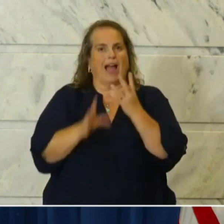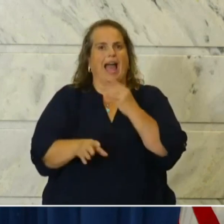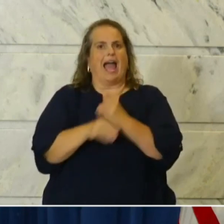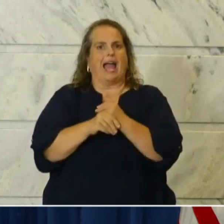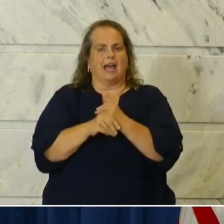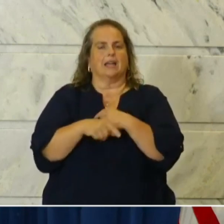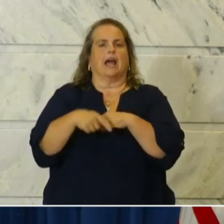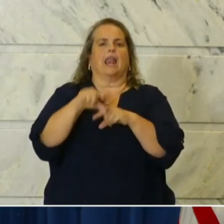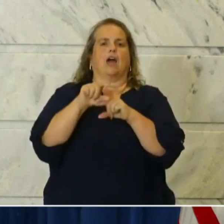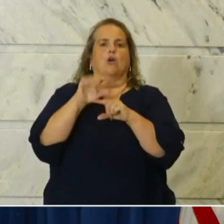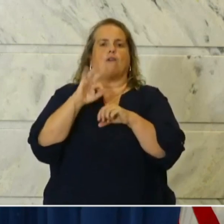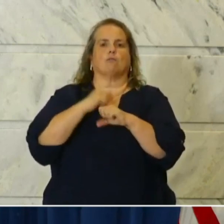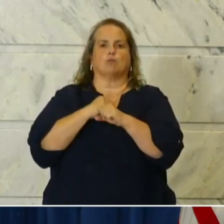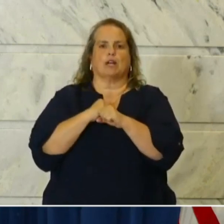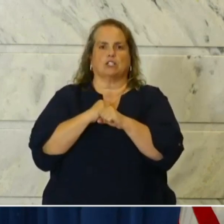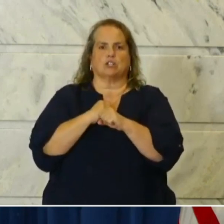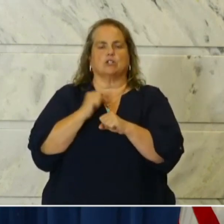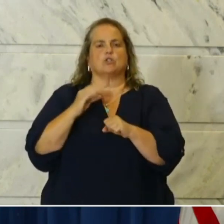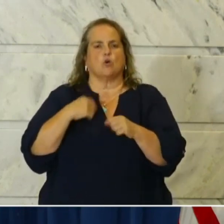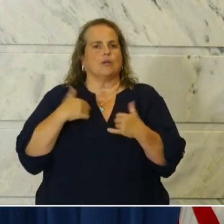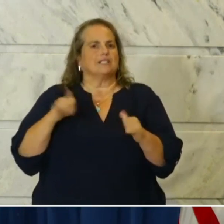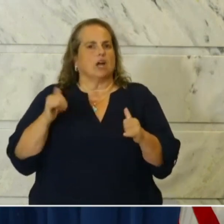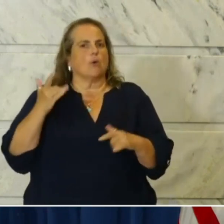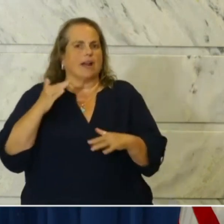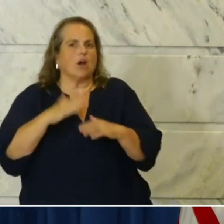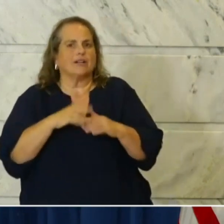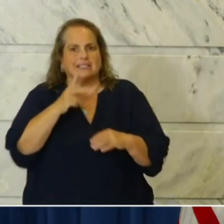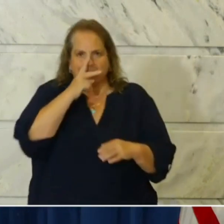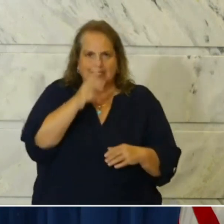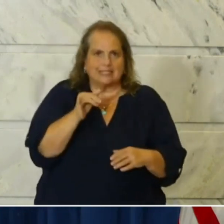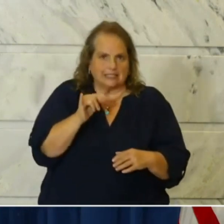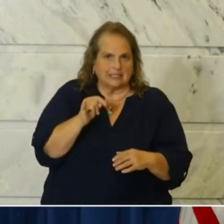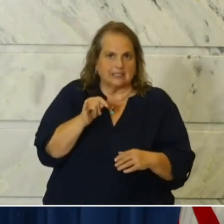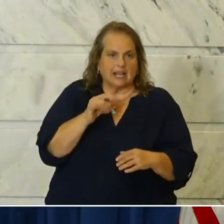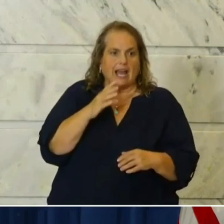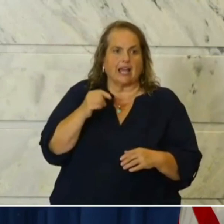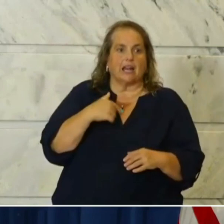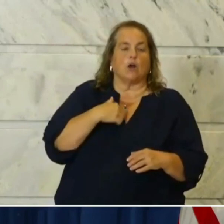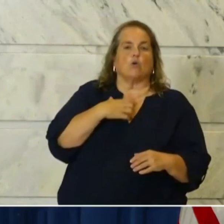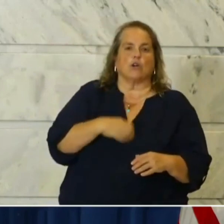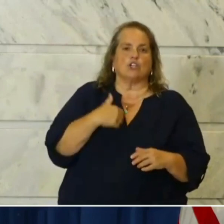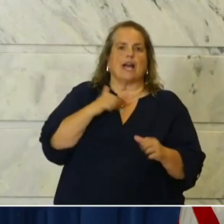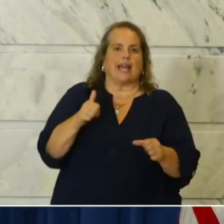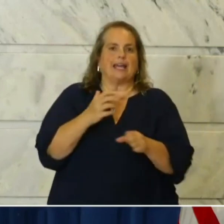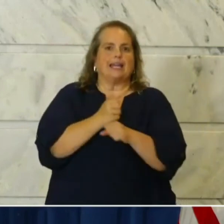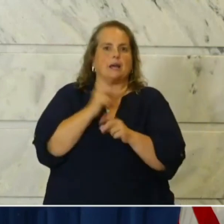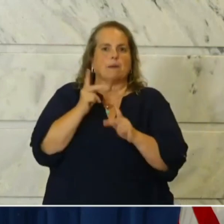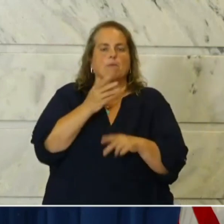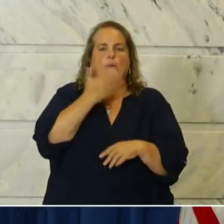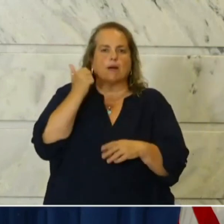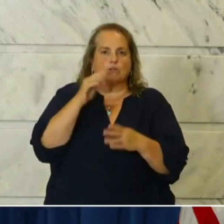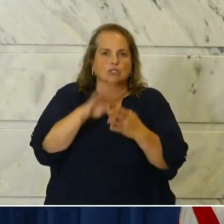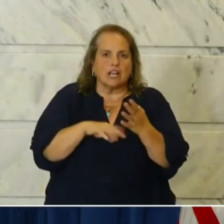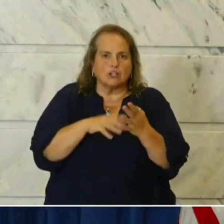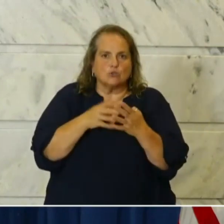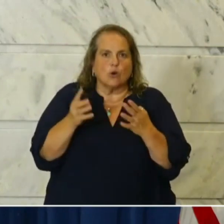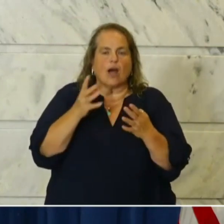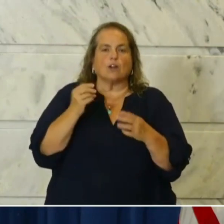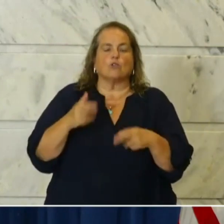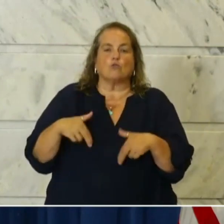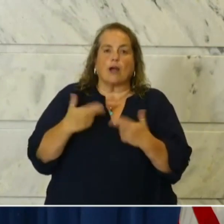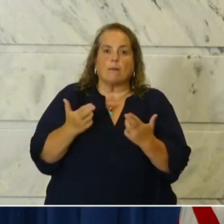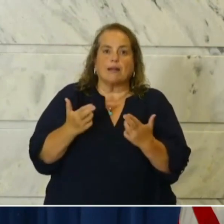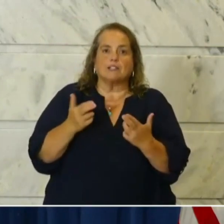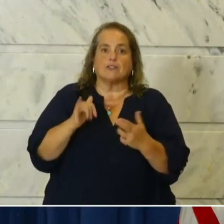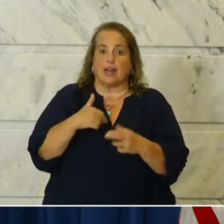significant layer of protection. So we're still waiting on seeing that, and I wish I could give people a better schedule and recommendations